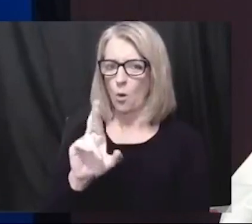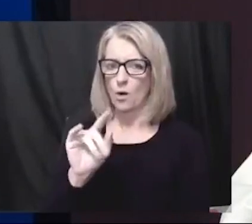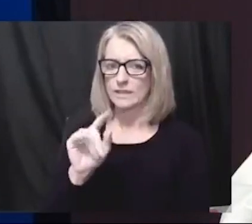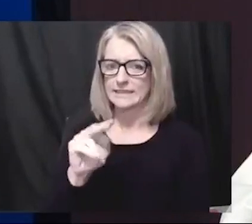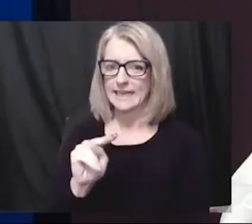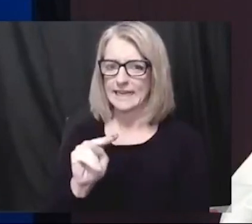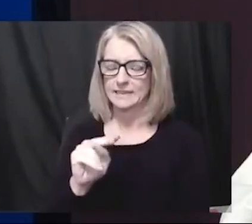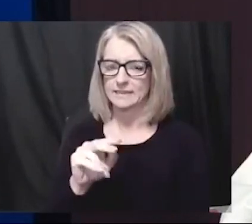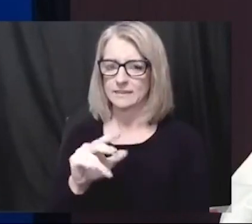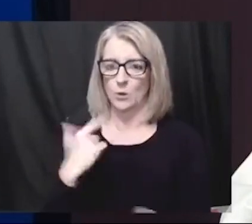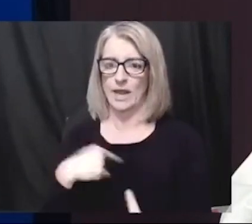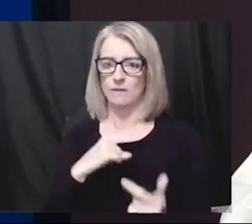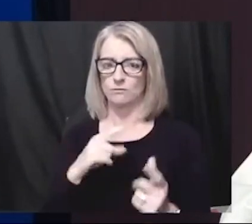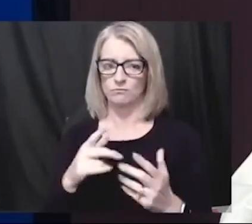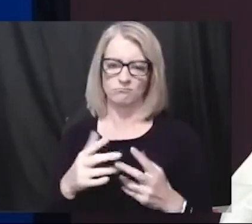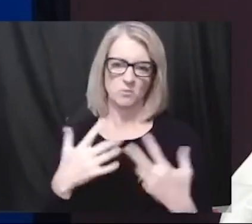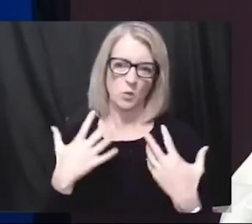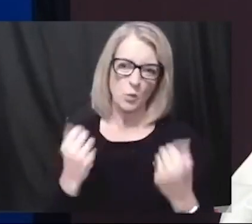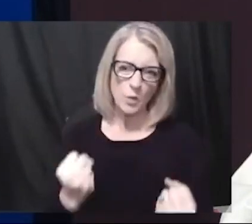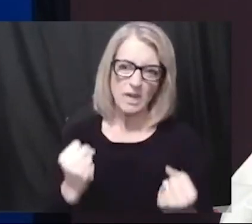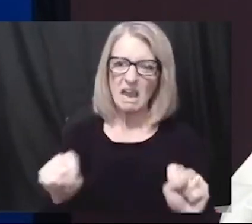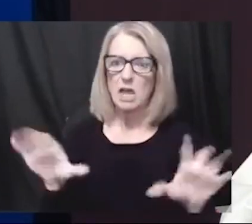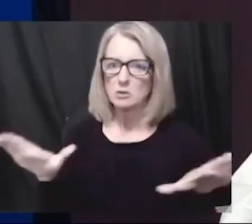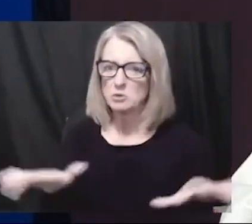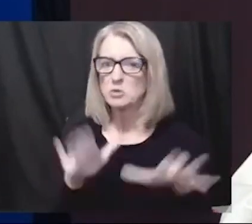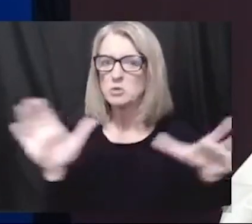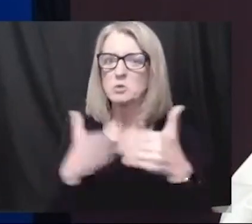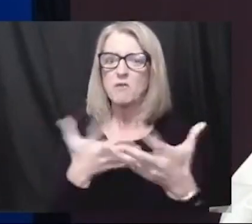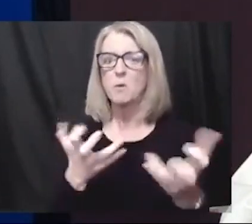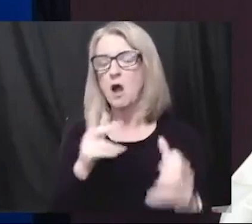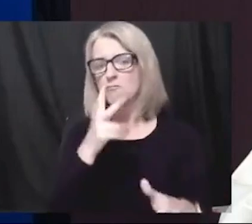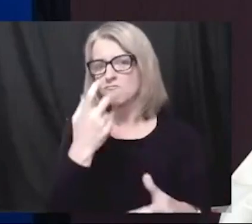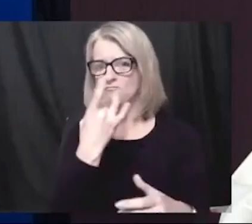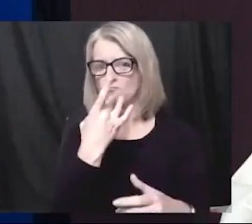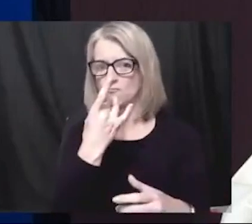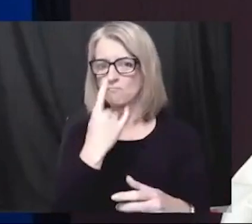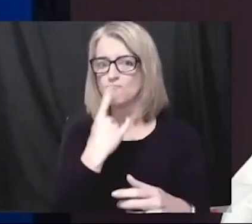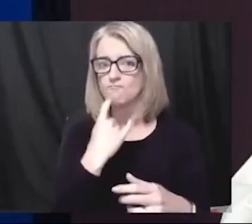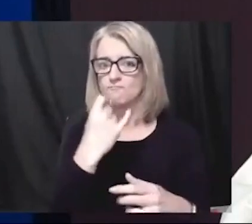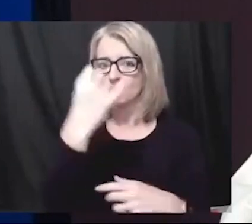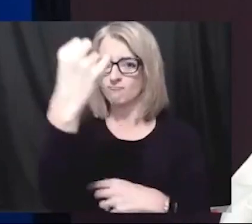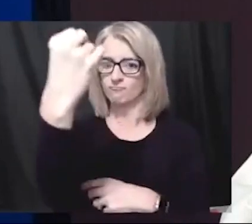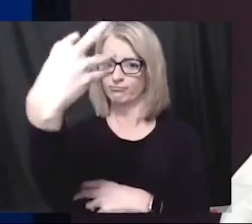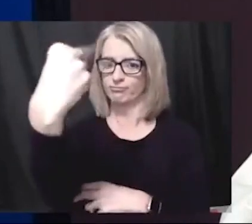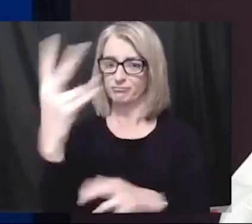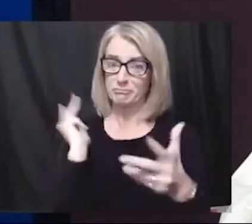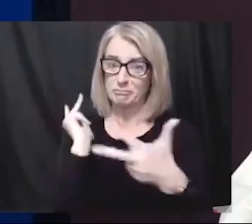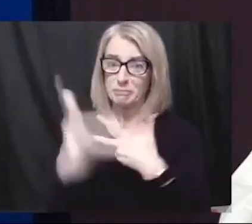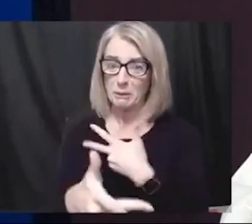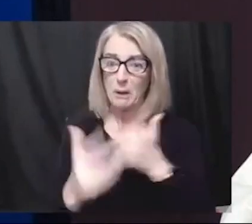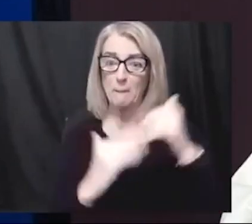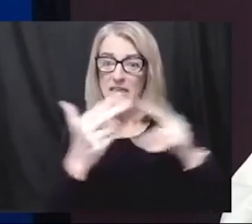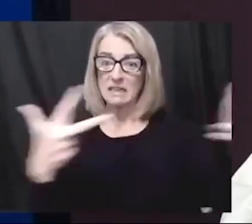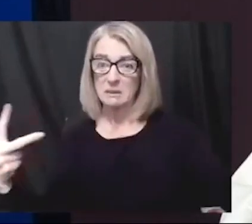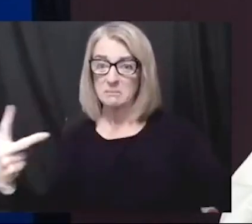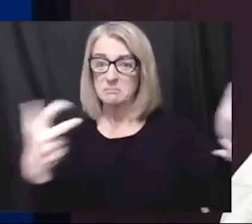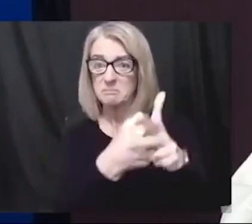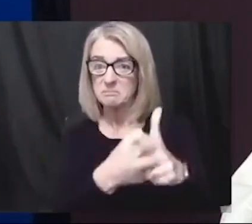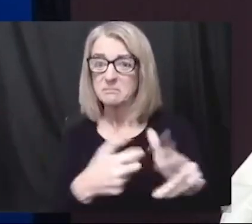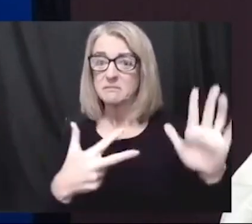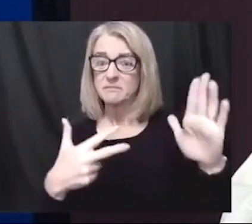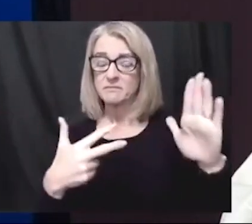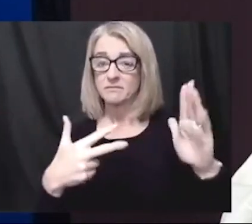individuality that we can do anything we want? Do we get to run a red light? Can we take a car and run it into a building? Can we start somebody's house on fire because